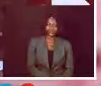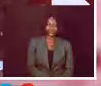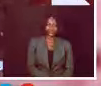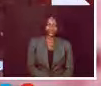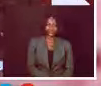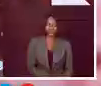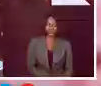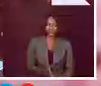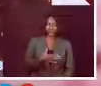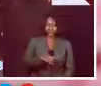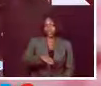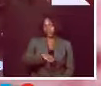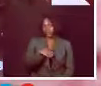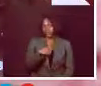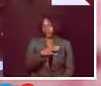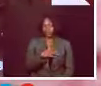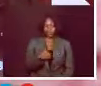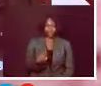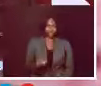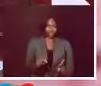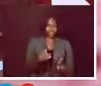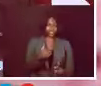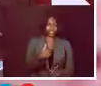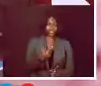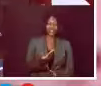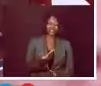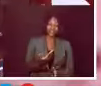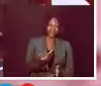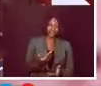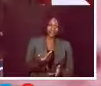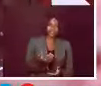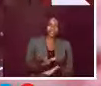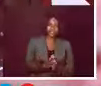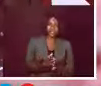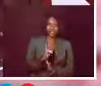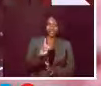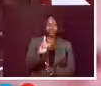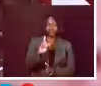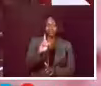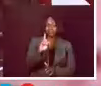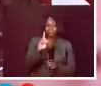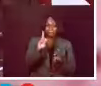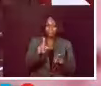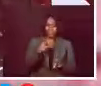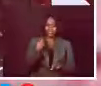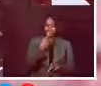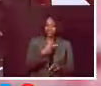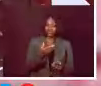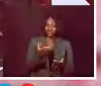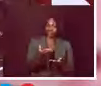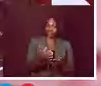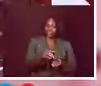very proud and privileged to have been one of the longest serving members of this